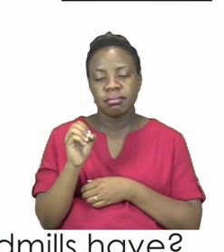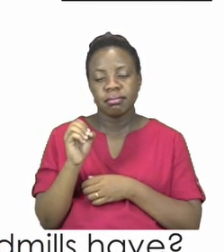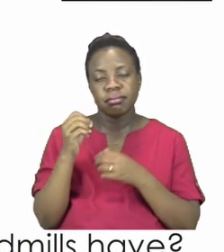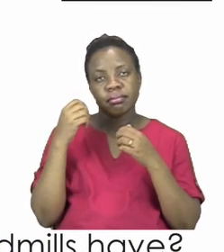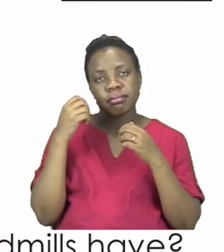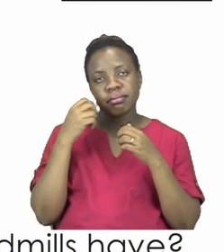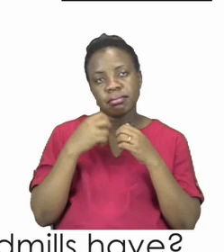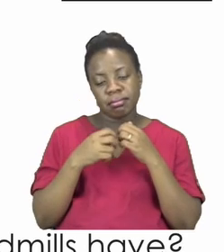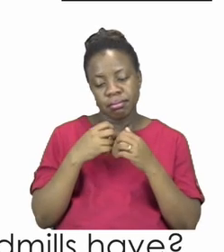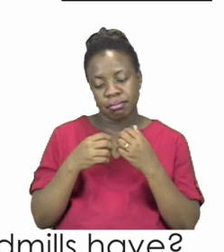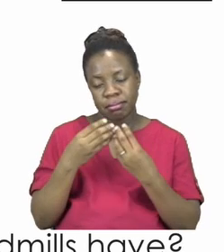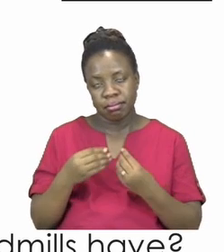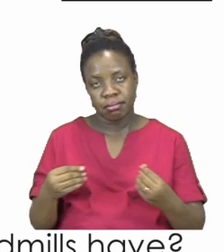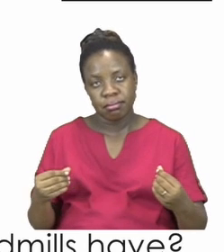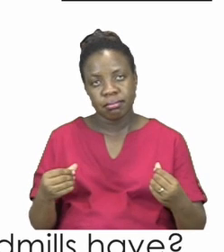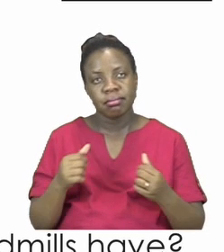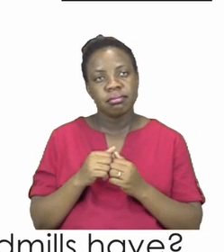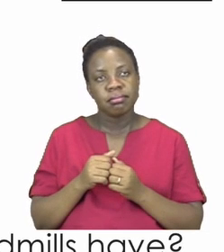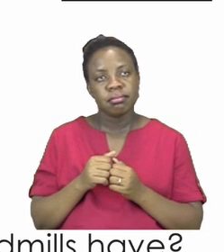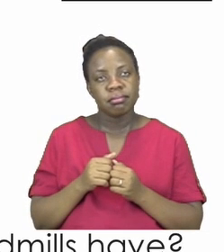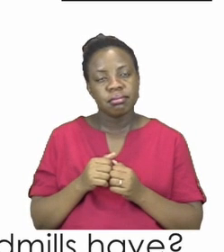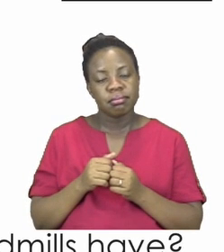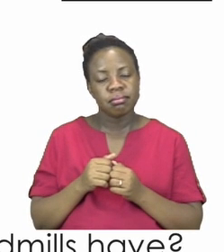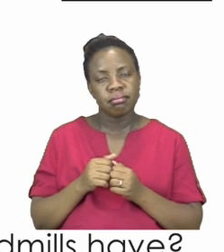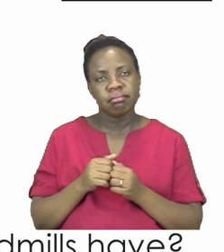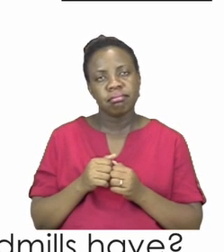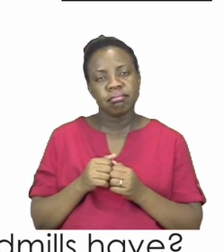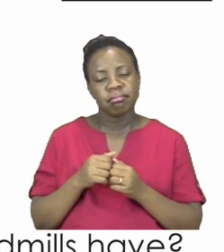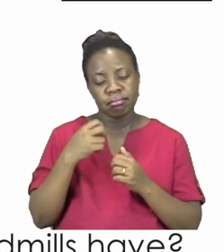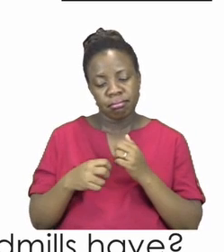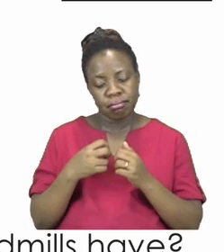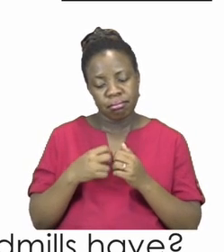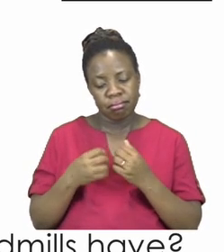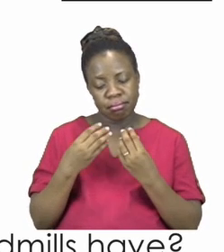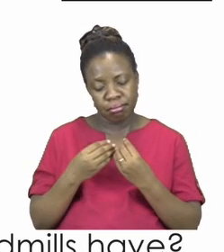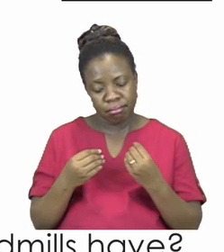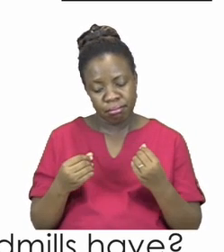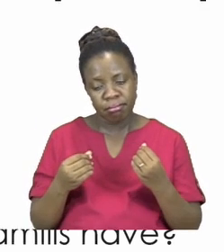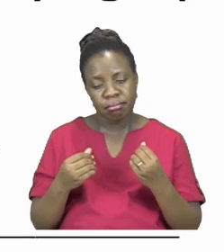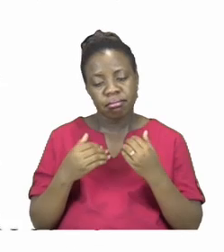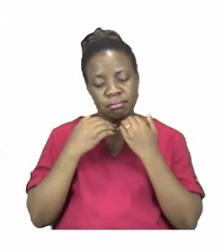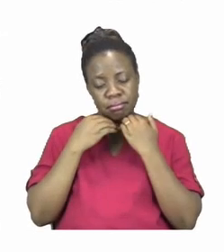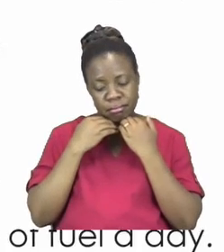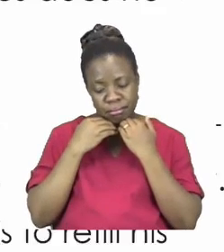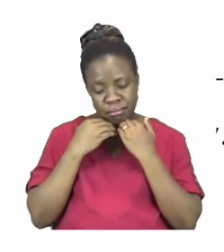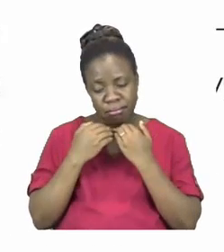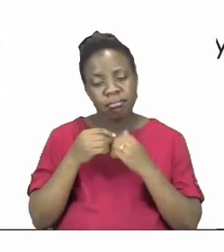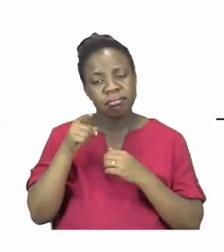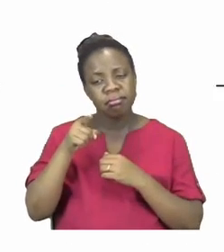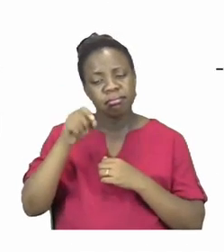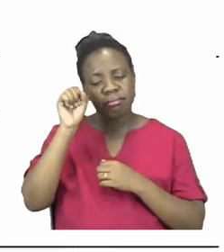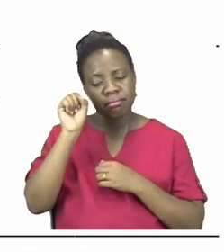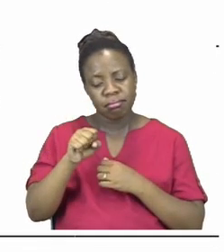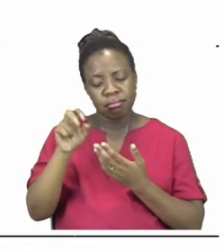sums. Now remember, problem-solving sums are important for us to read carefully. With each problem-solving sum, we need to